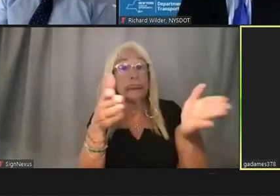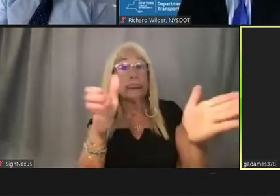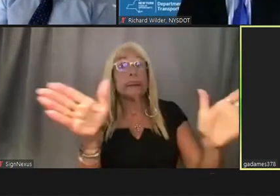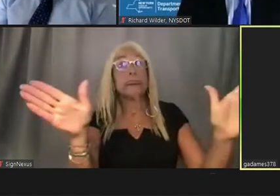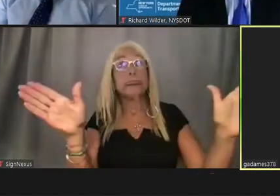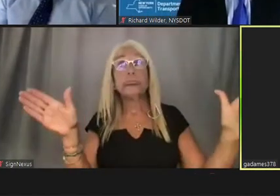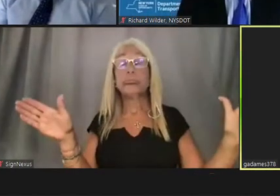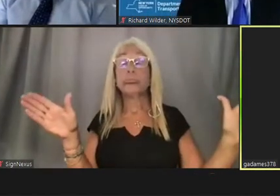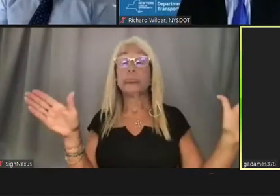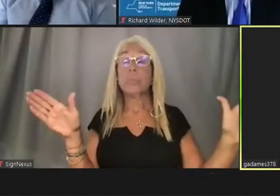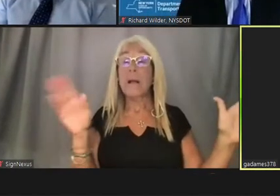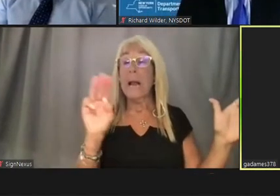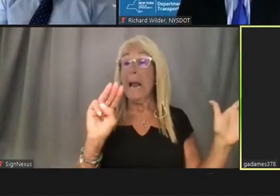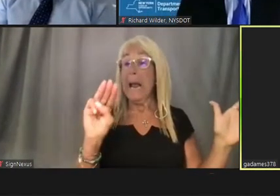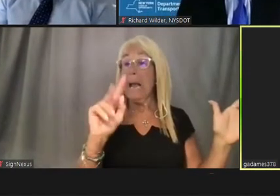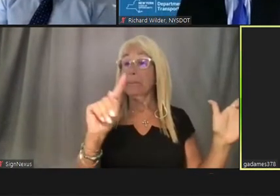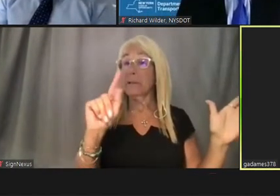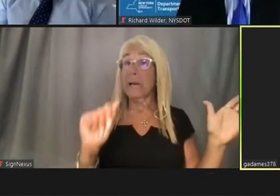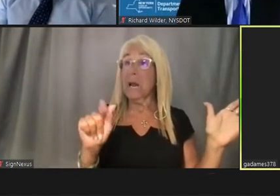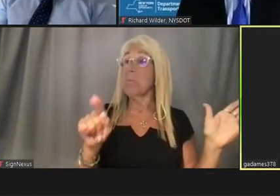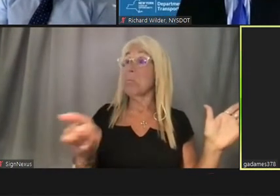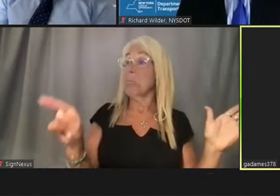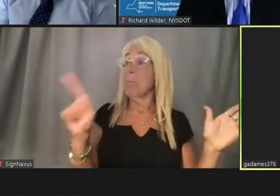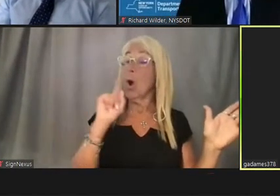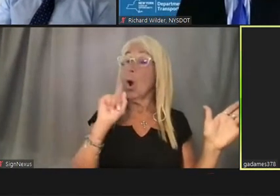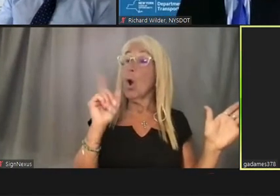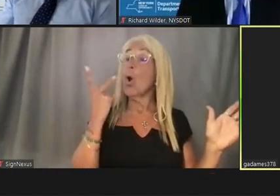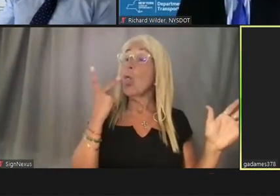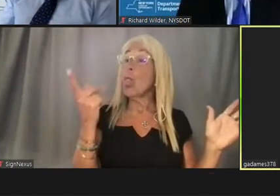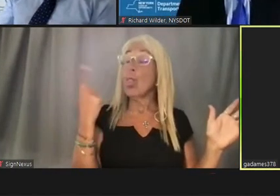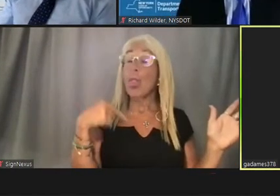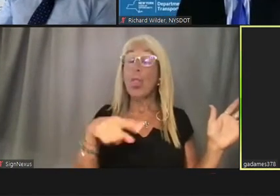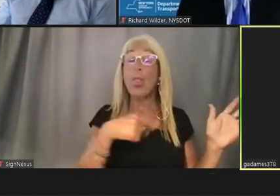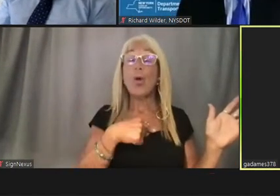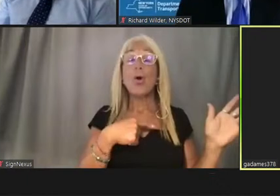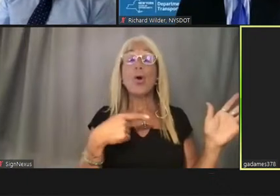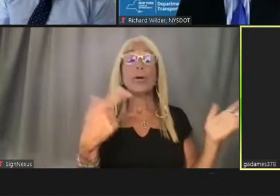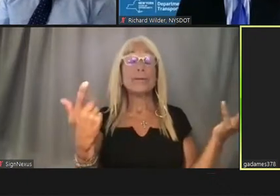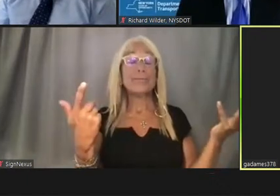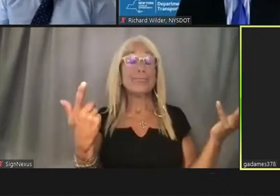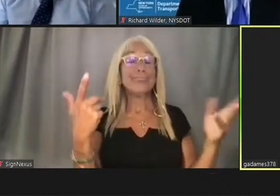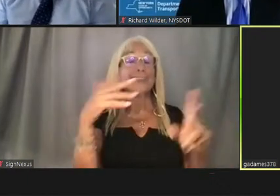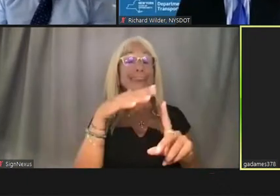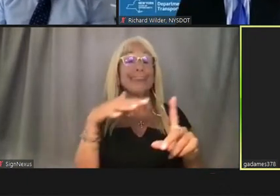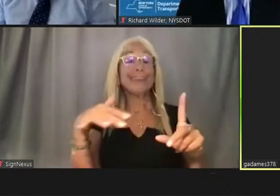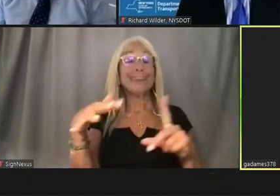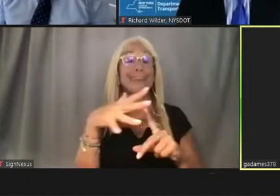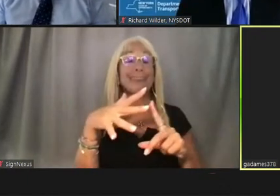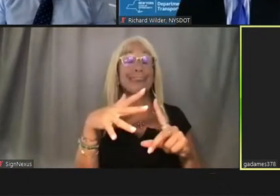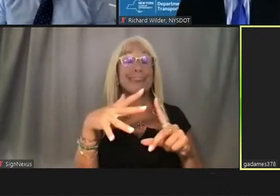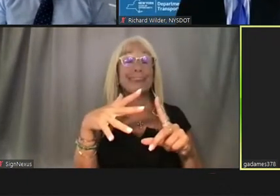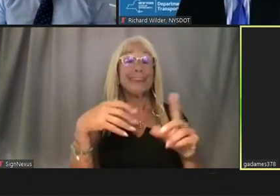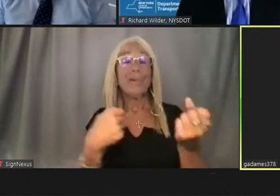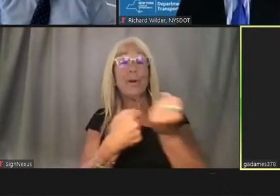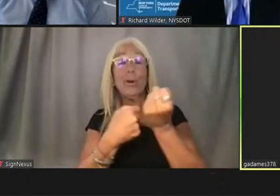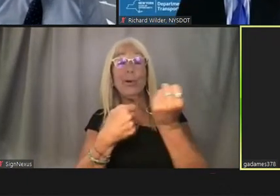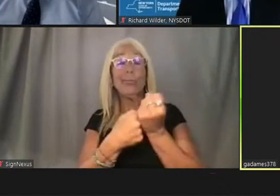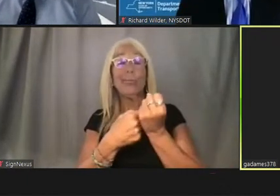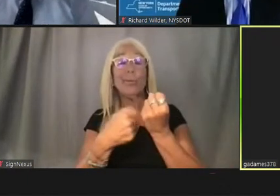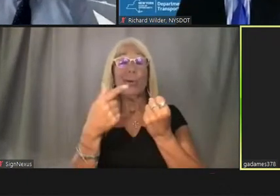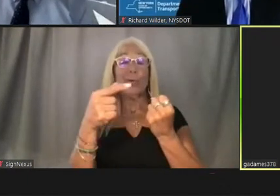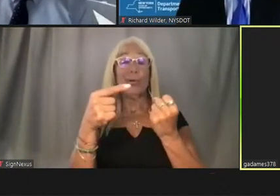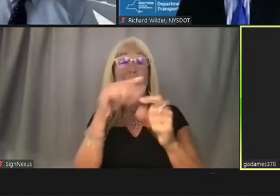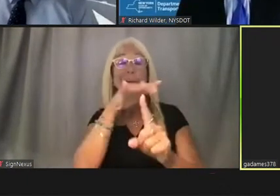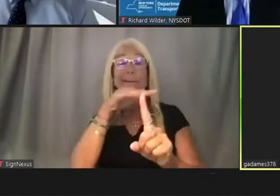MTA to so they could say hey we're promoting Greener Skies right but I I challenge